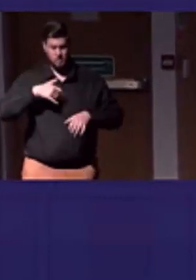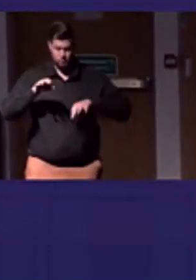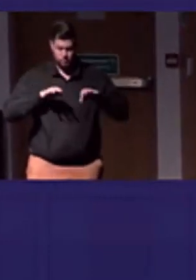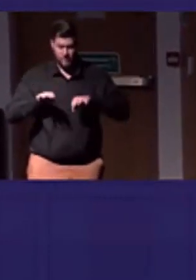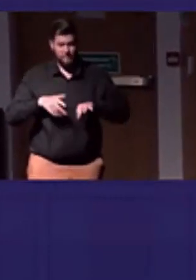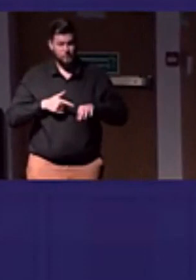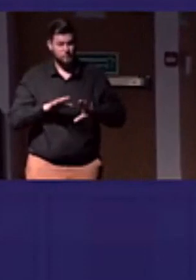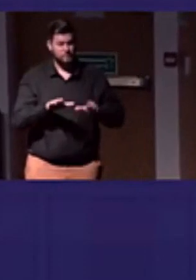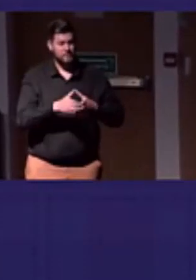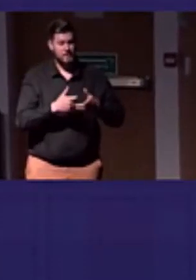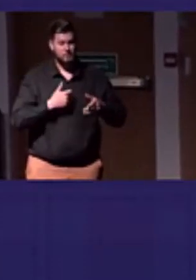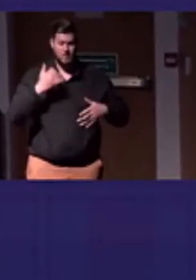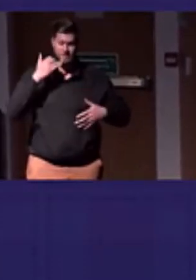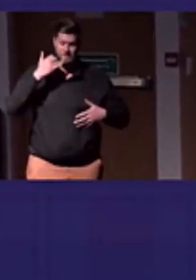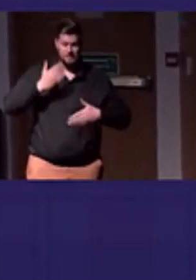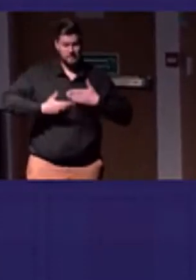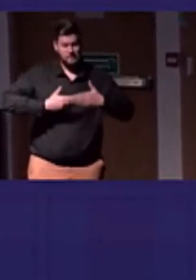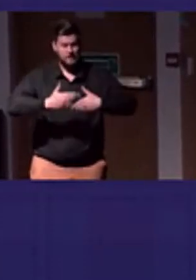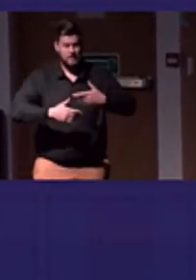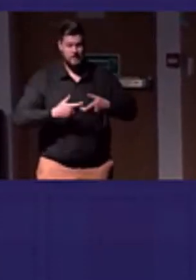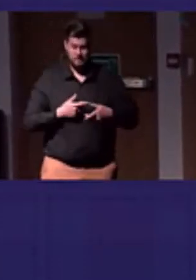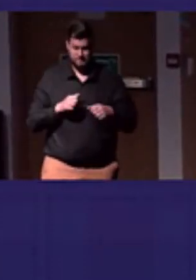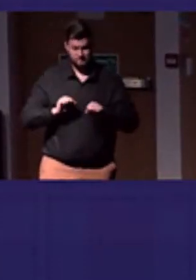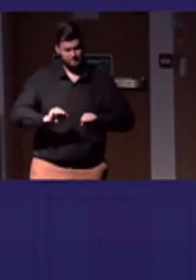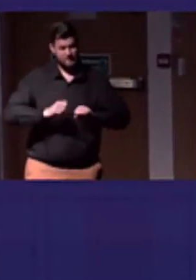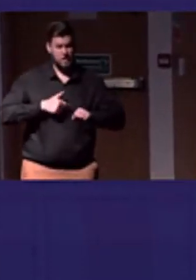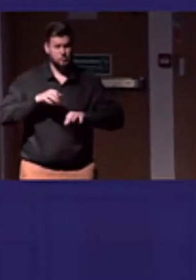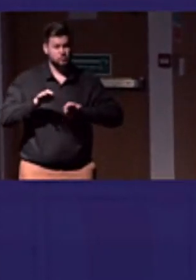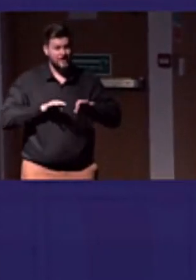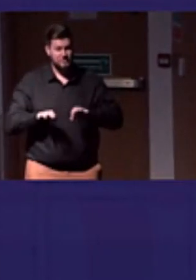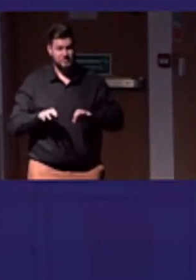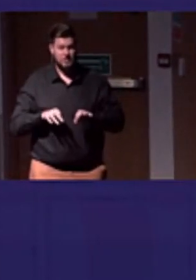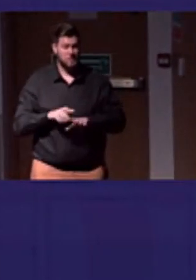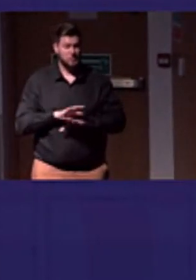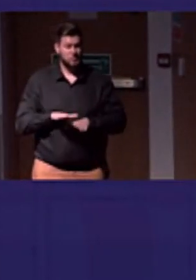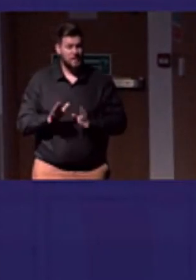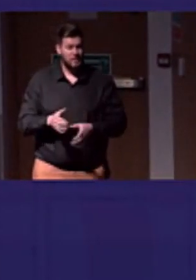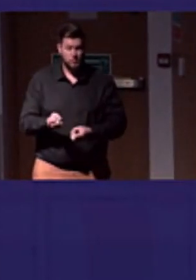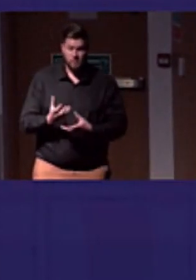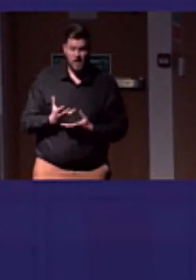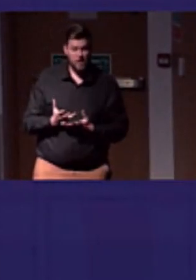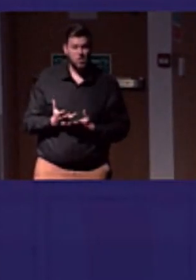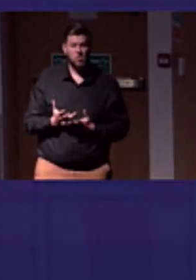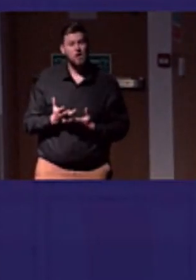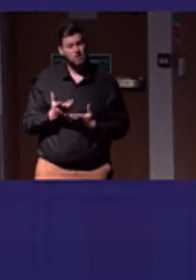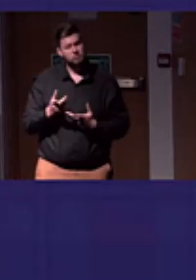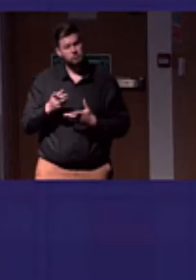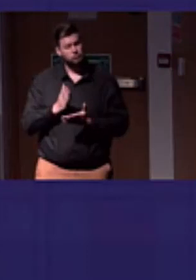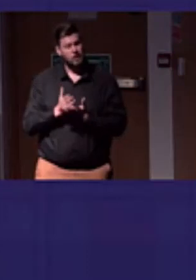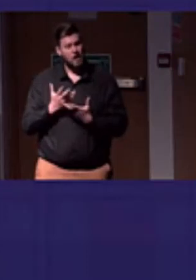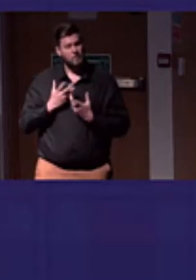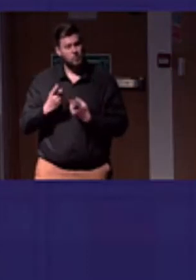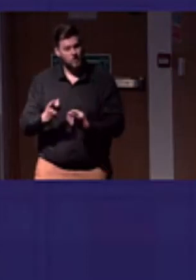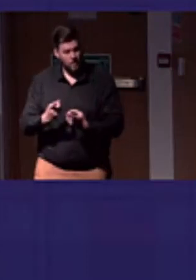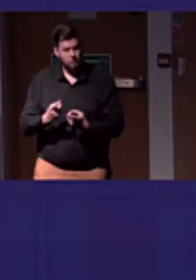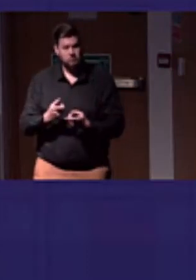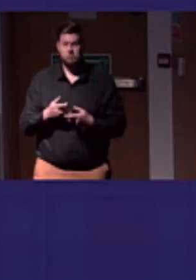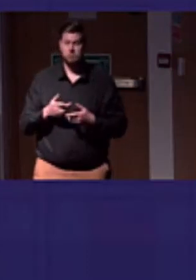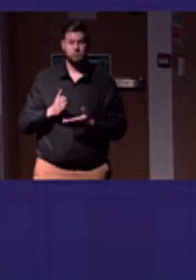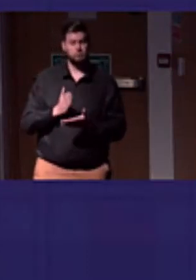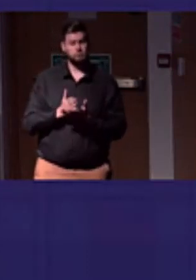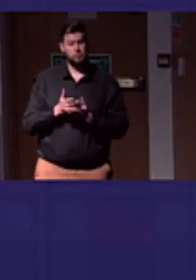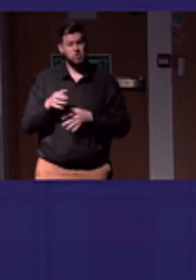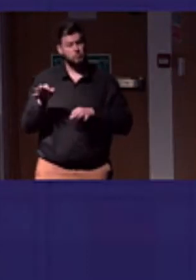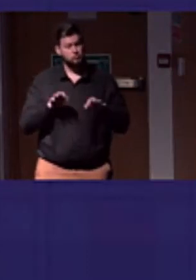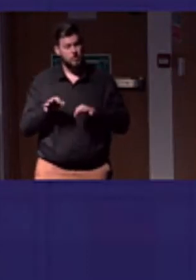day-to-day. And this is their strategy. They shouldn't even tell you unless they really want to. So it can be whatever strategy works for them, but it's